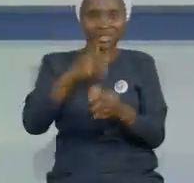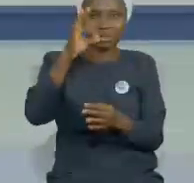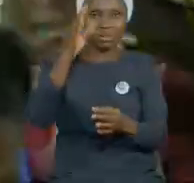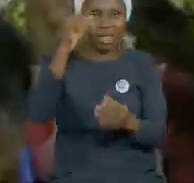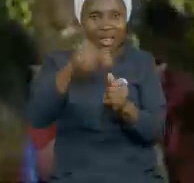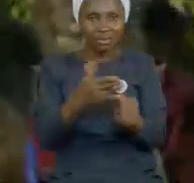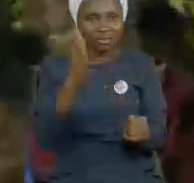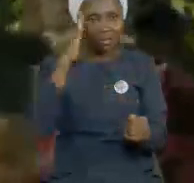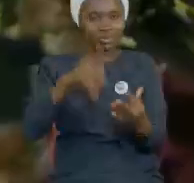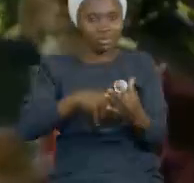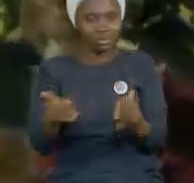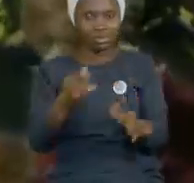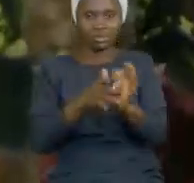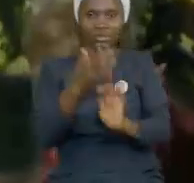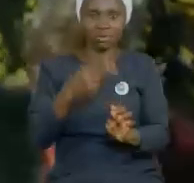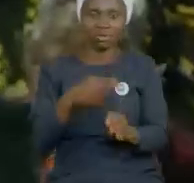away.